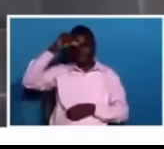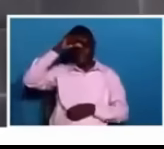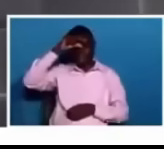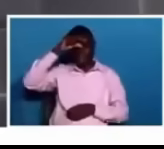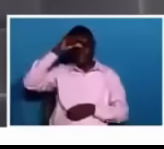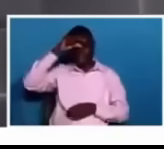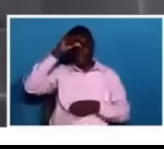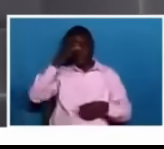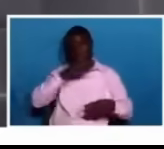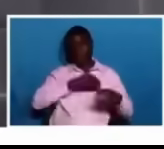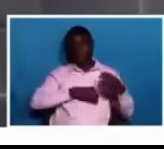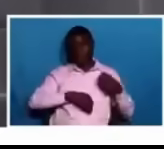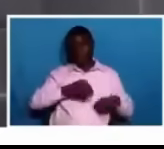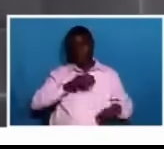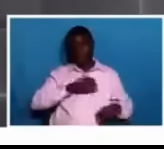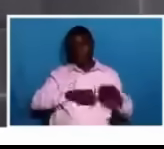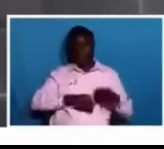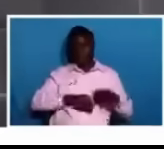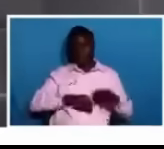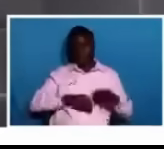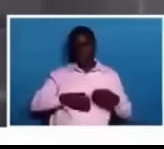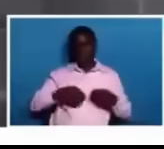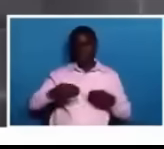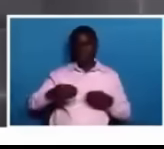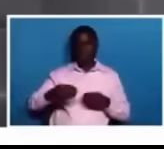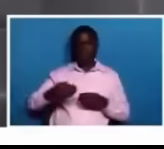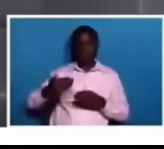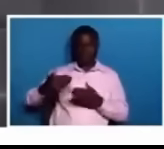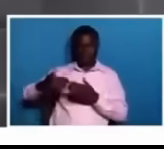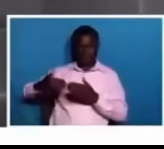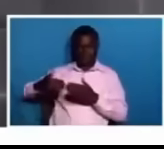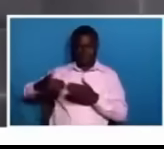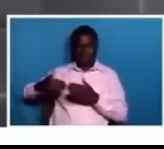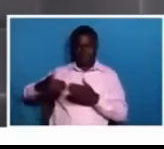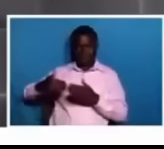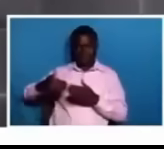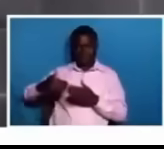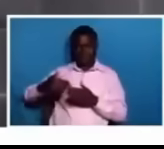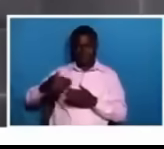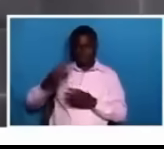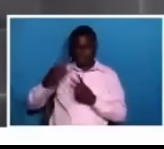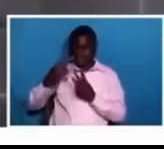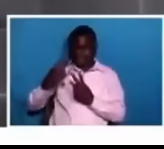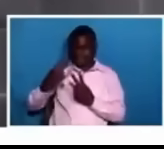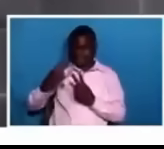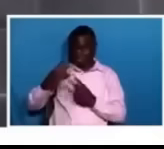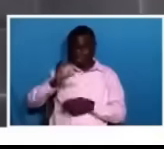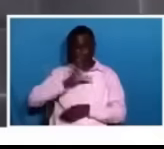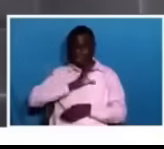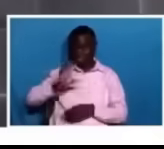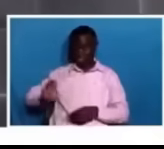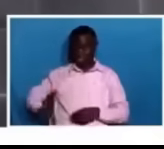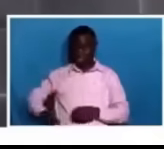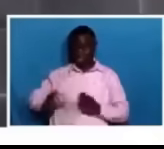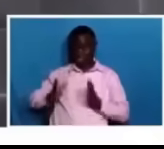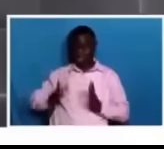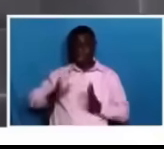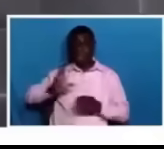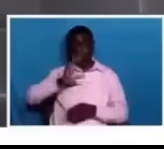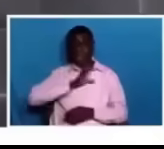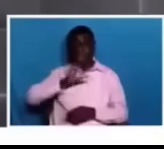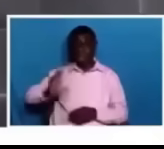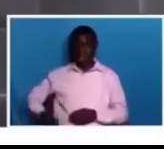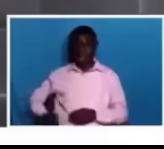Christian. And you remember I told them not to hide in Christianity. Christianity is